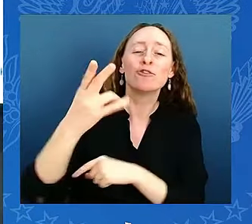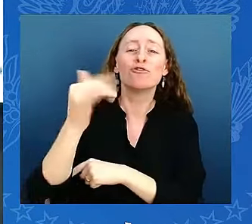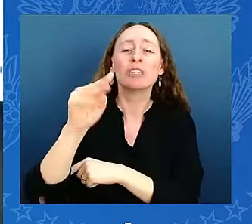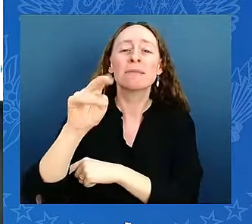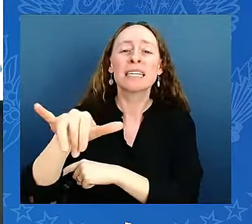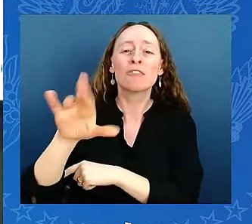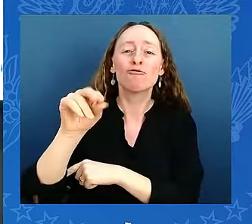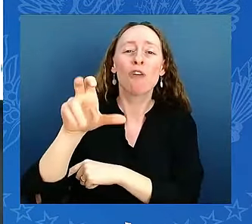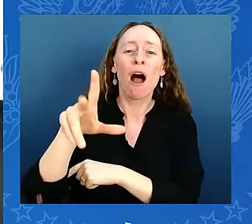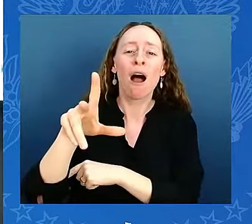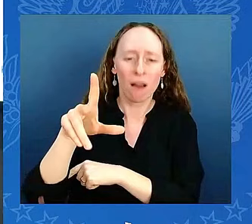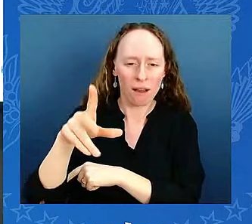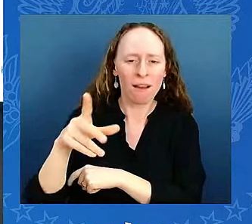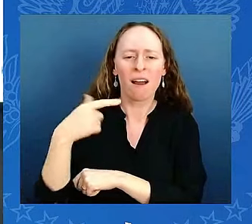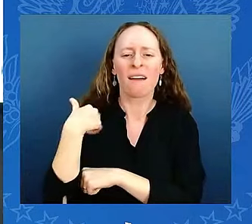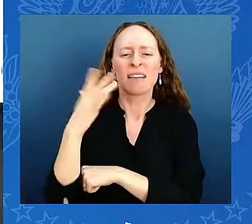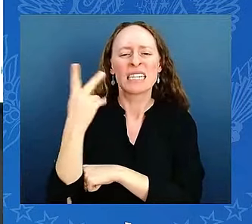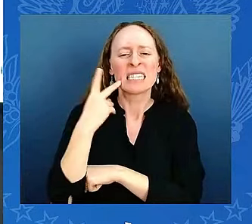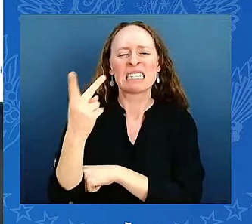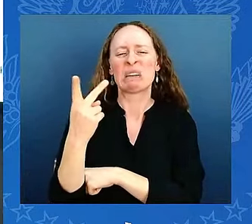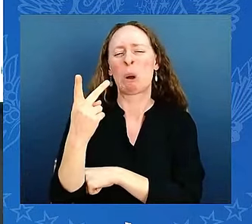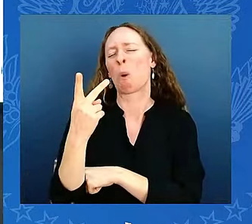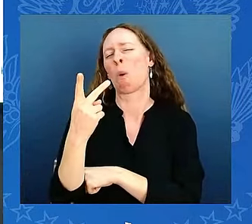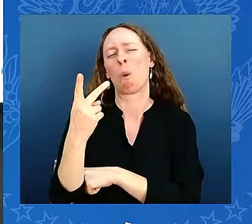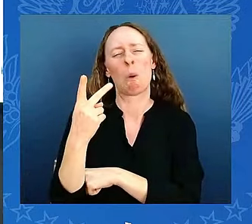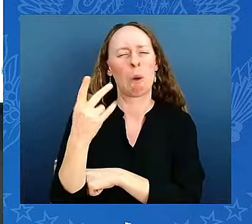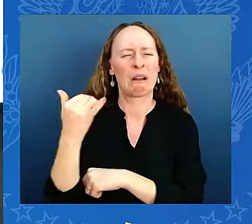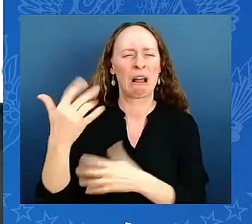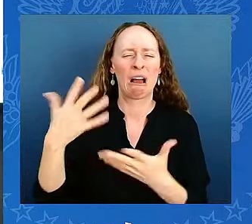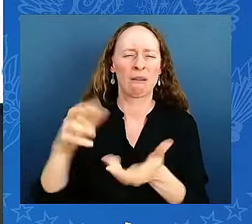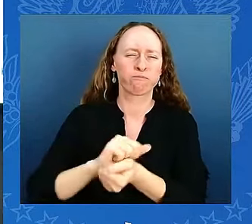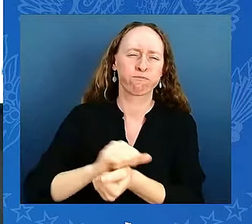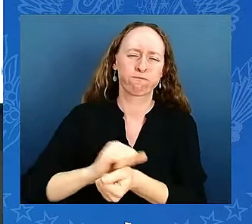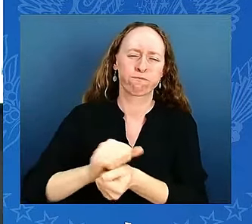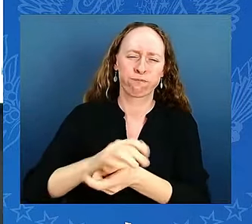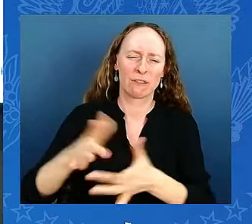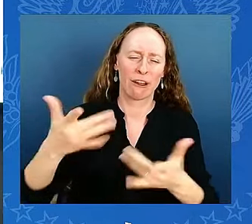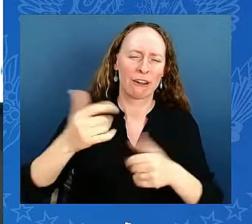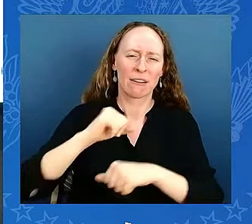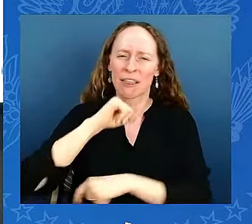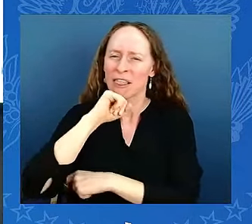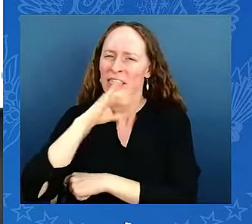see as we flew over and circled in a helicopter. And